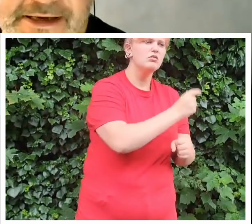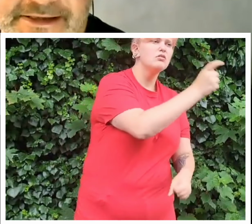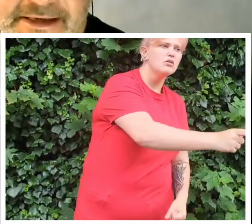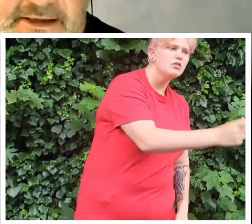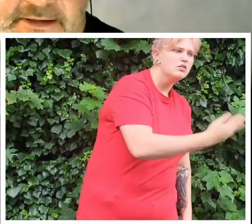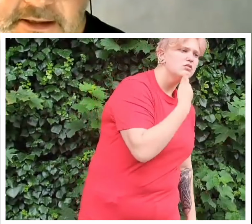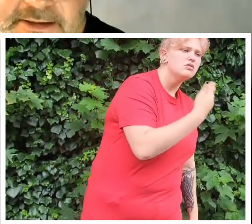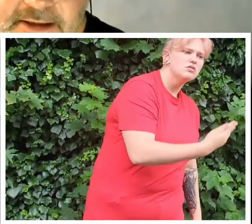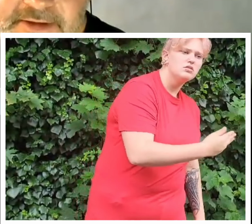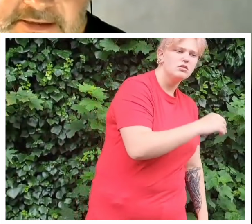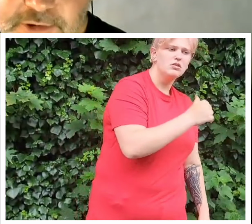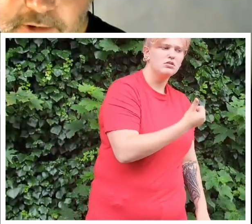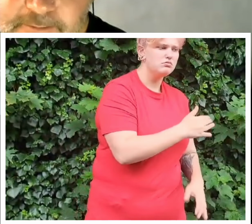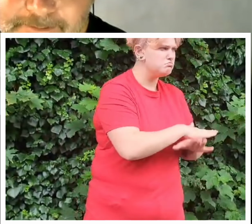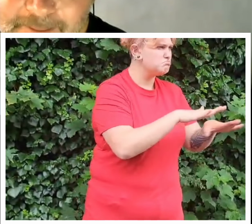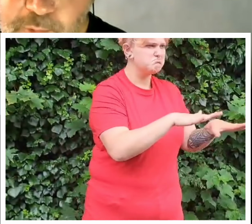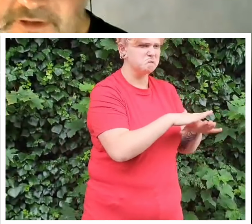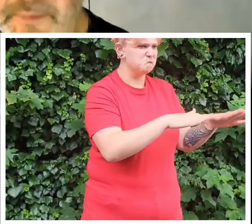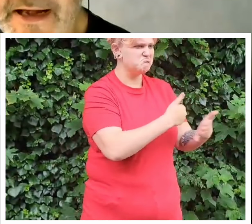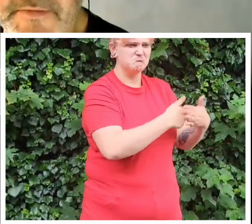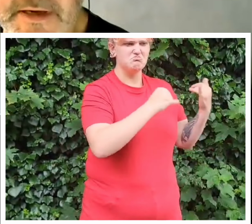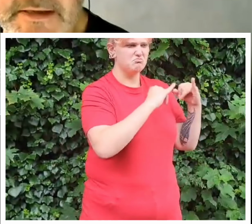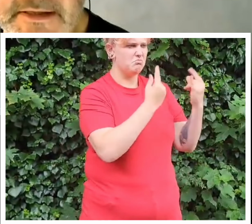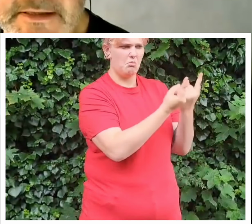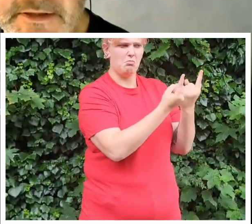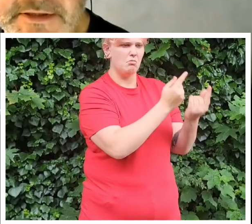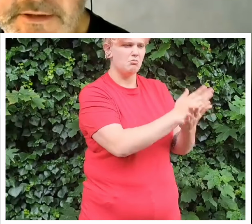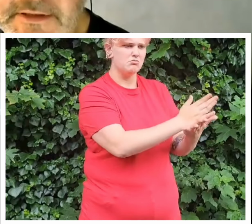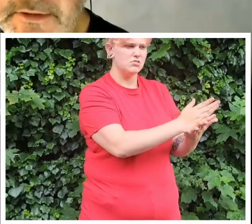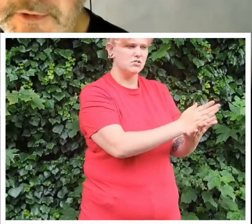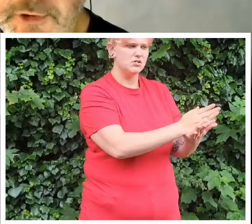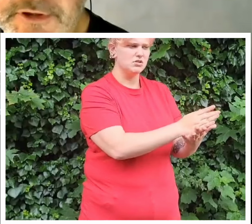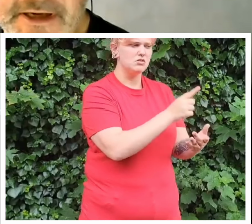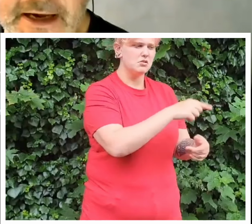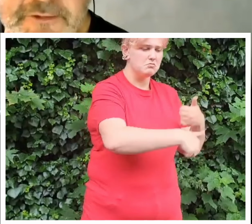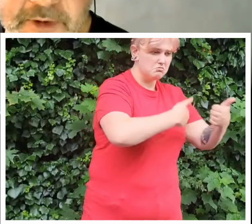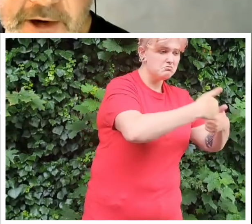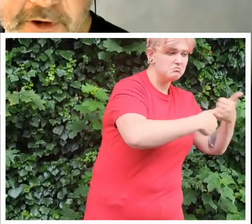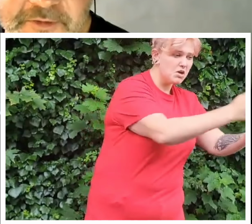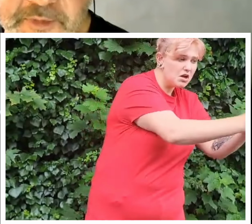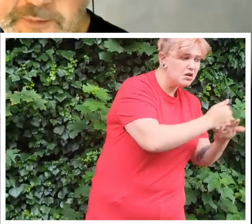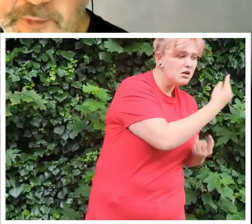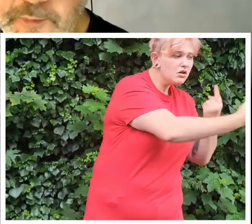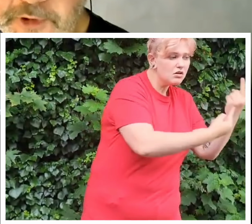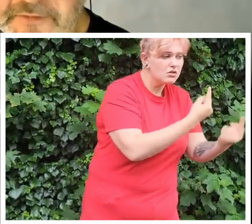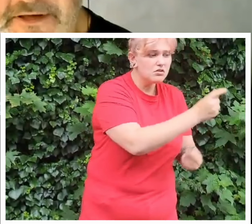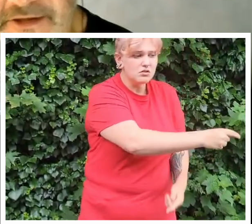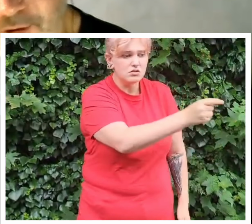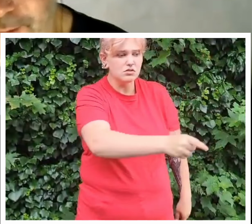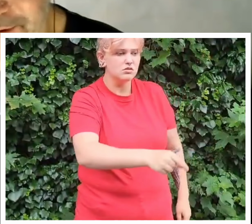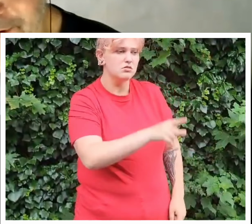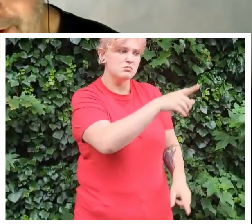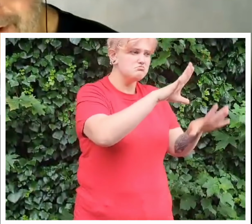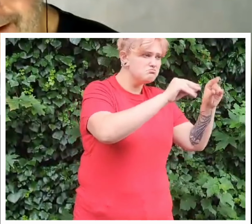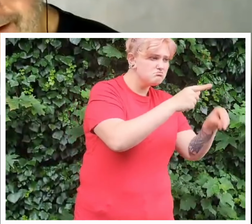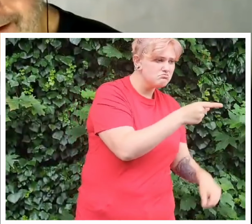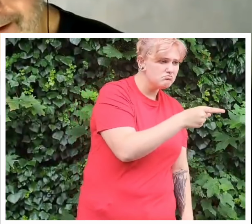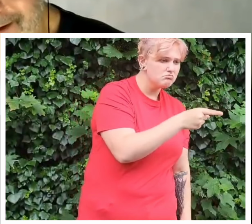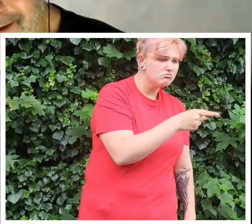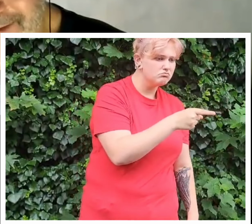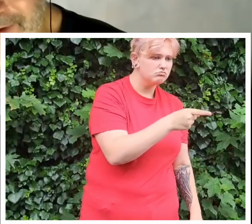people pleasing, and that's not always a bad thing, is it? It's good to care about other people, but if it stops